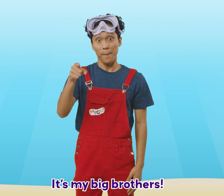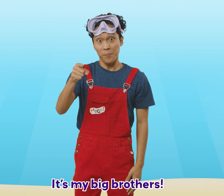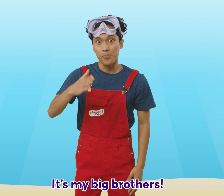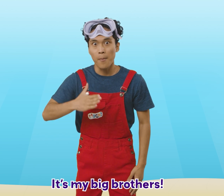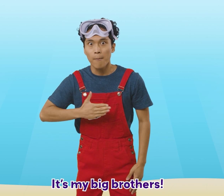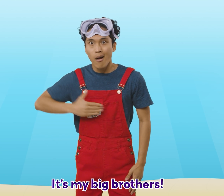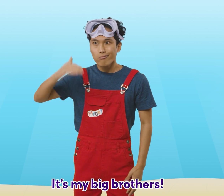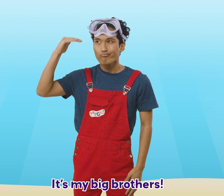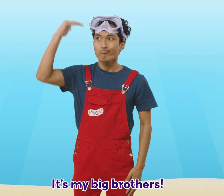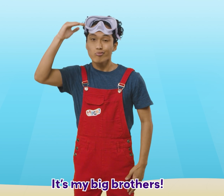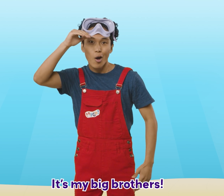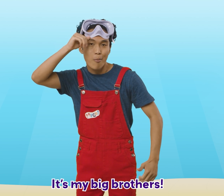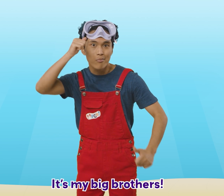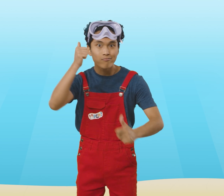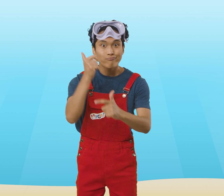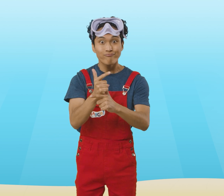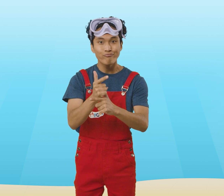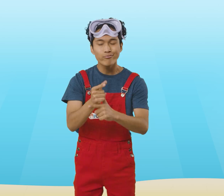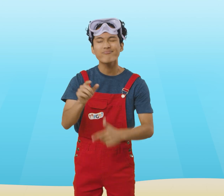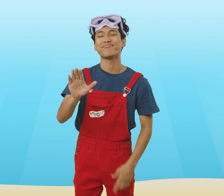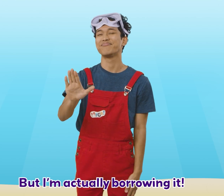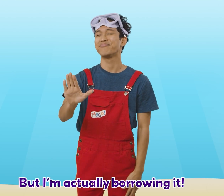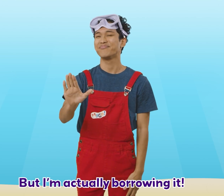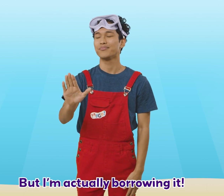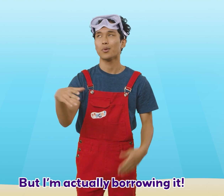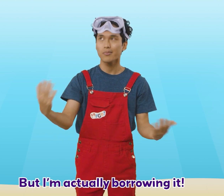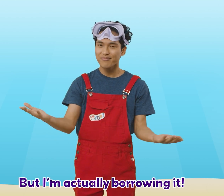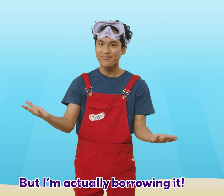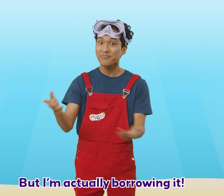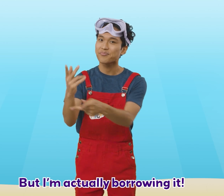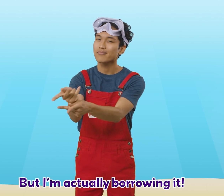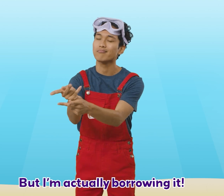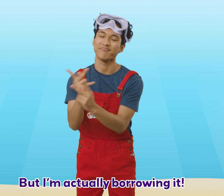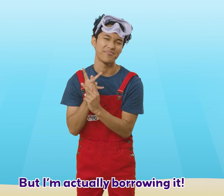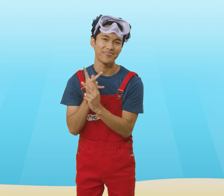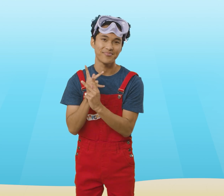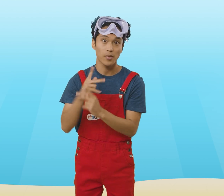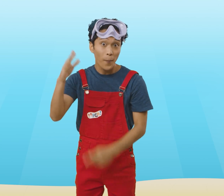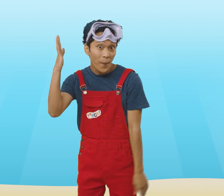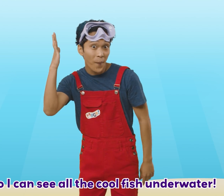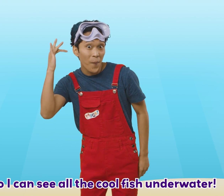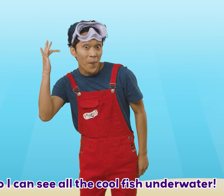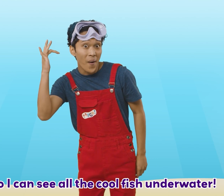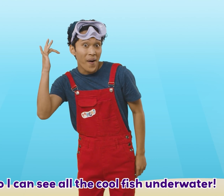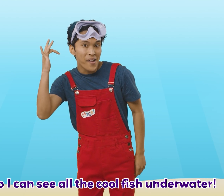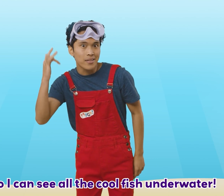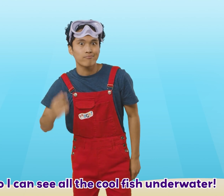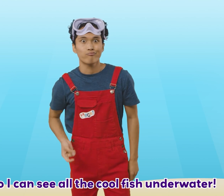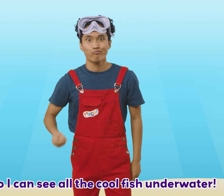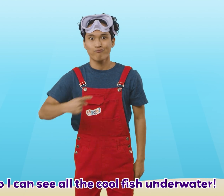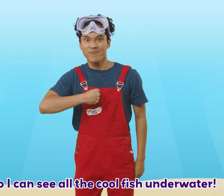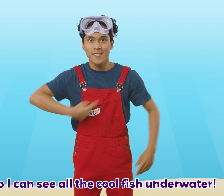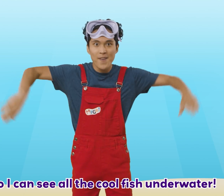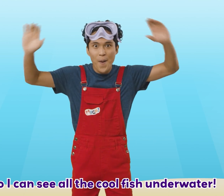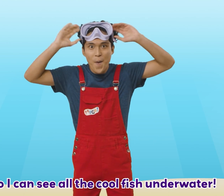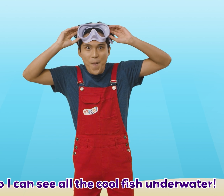It's my big brother's, but I'm actually borrowing it so I can see all the cool